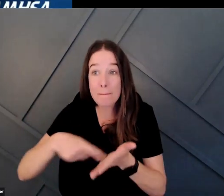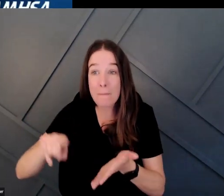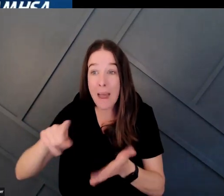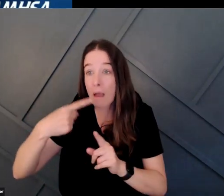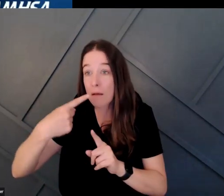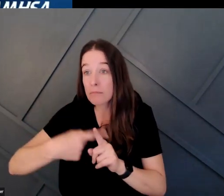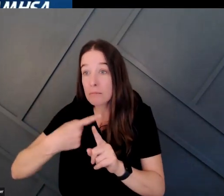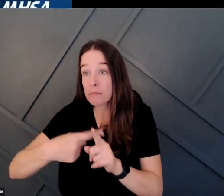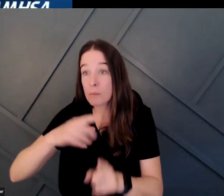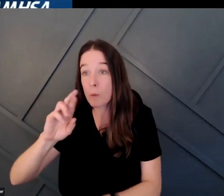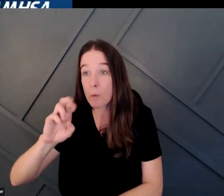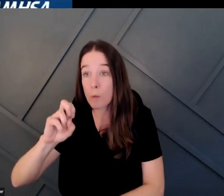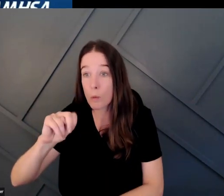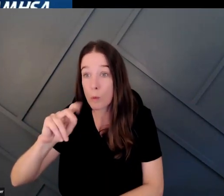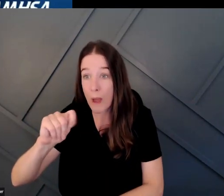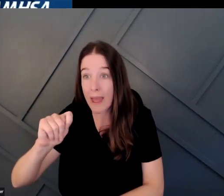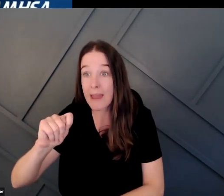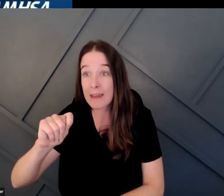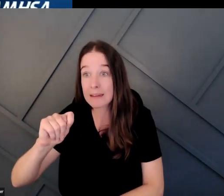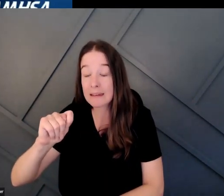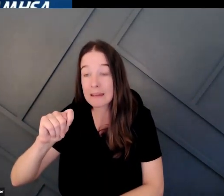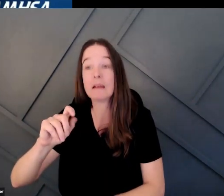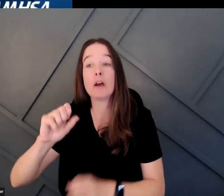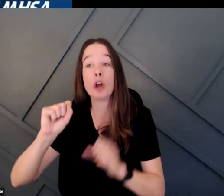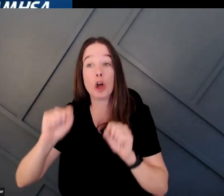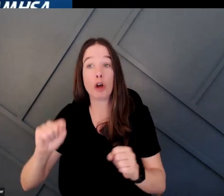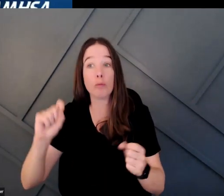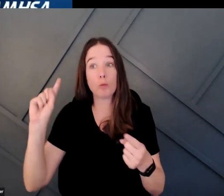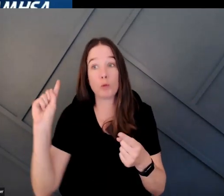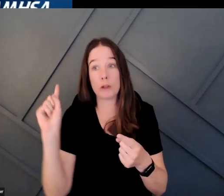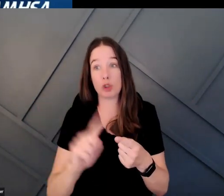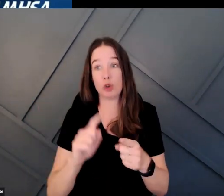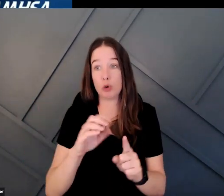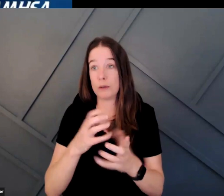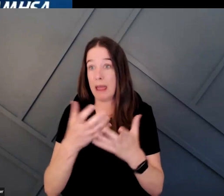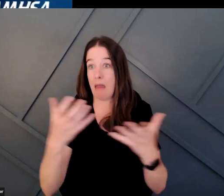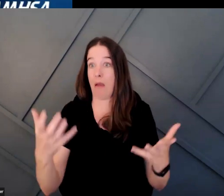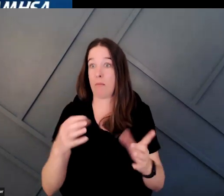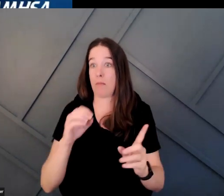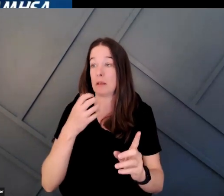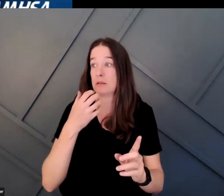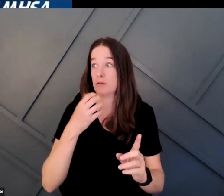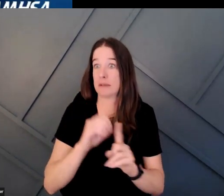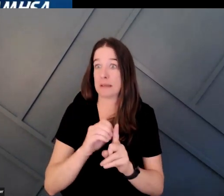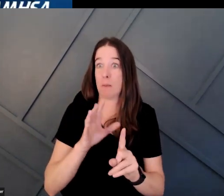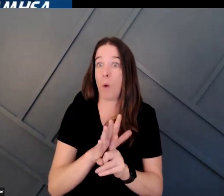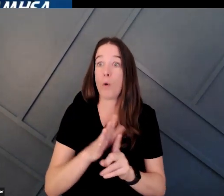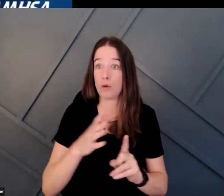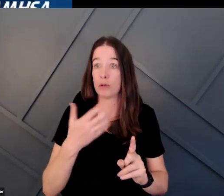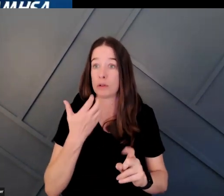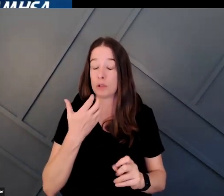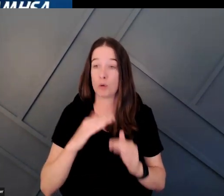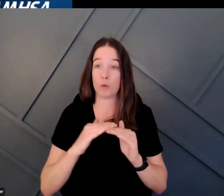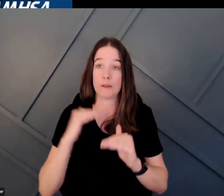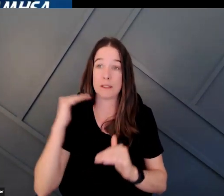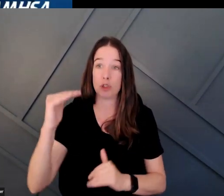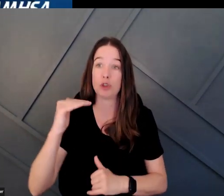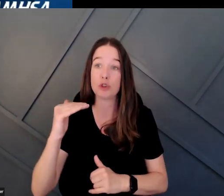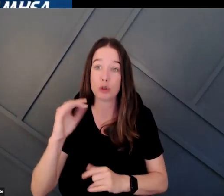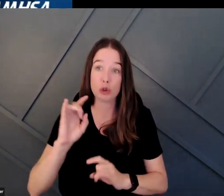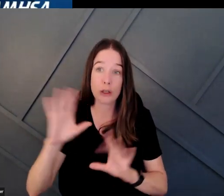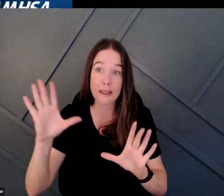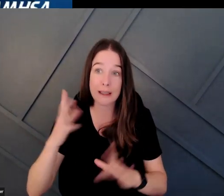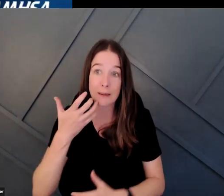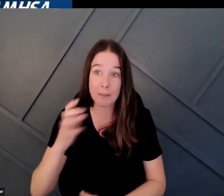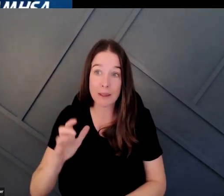built environment would reduce your exposure to extreme heat. In other words, that some neighborhoods have higher heat because